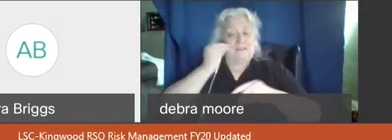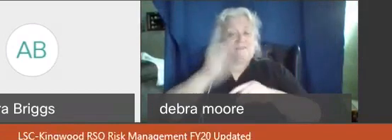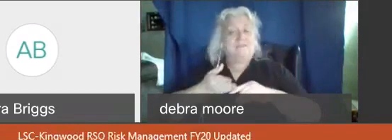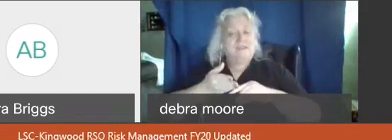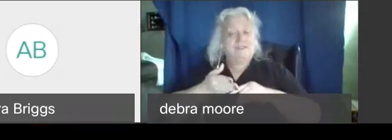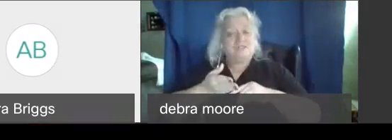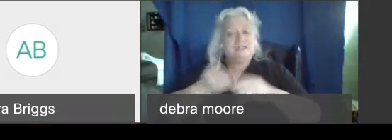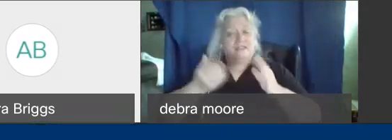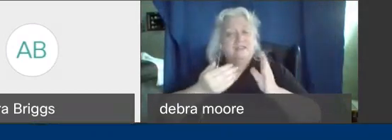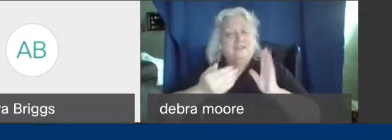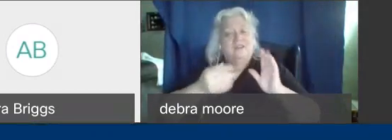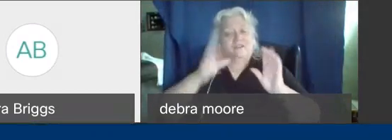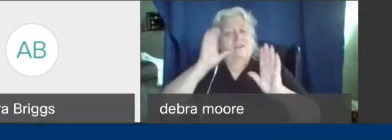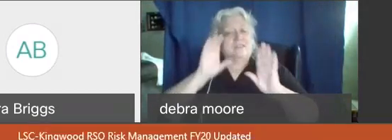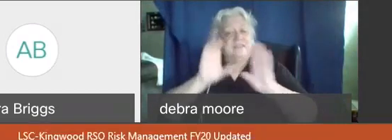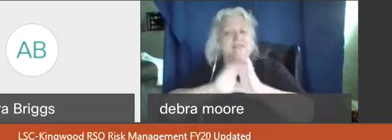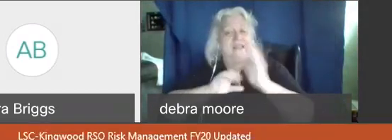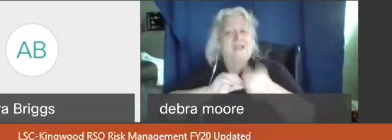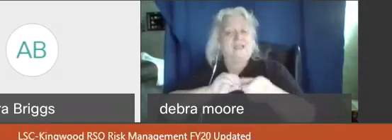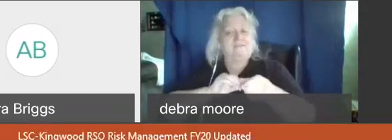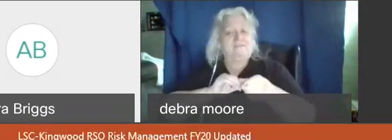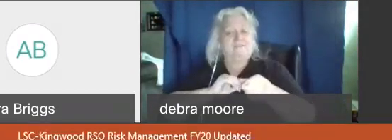slide. Oh, sorry.